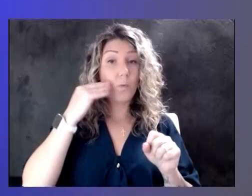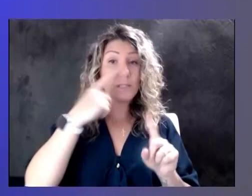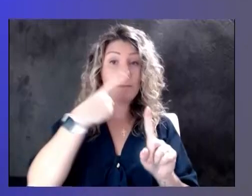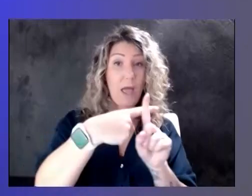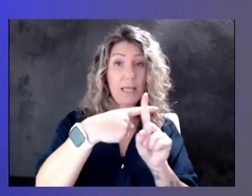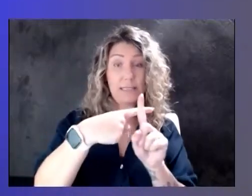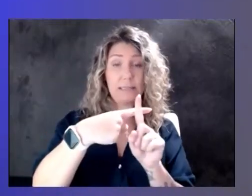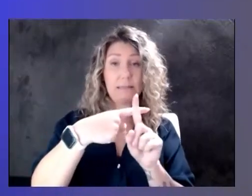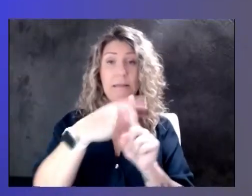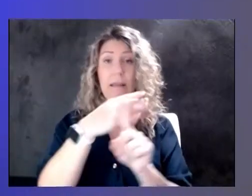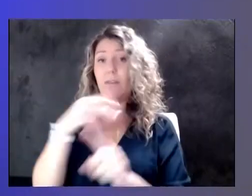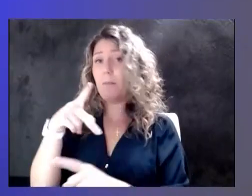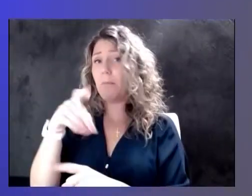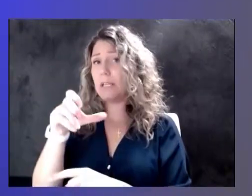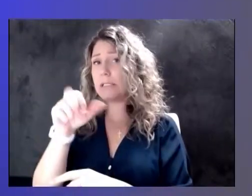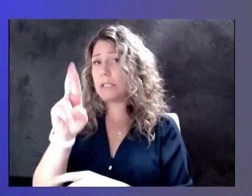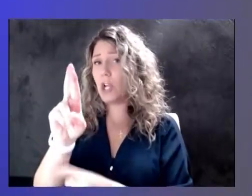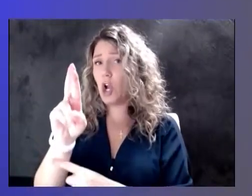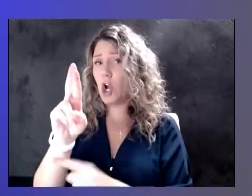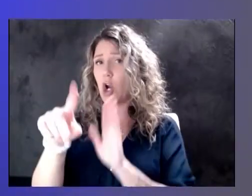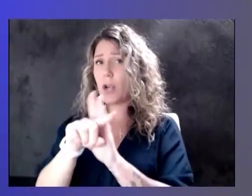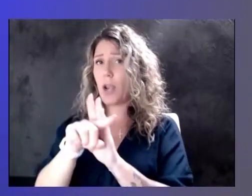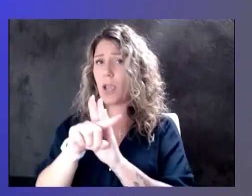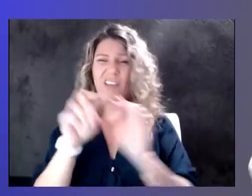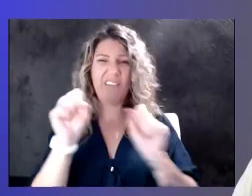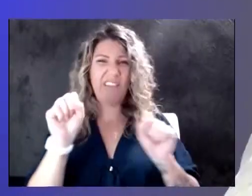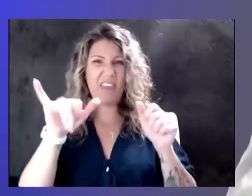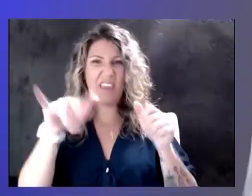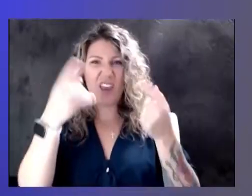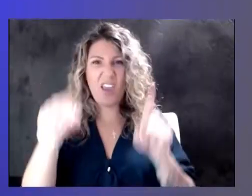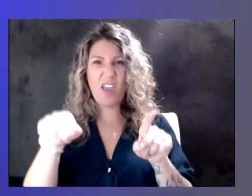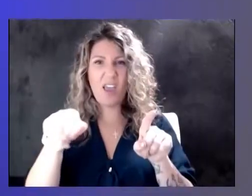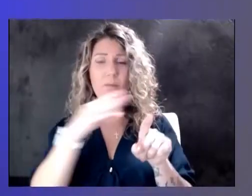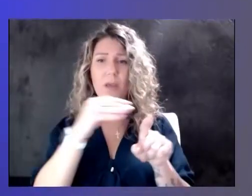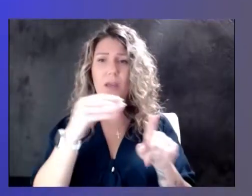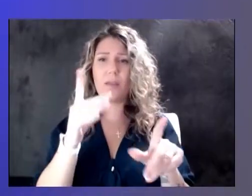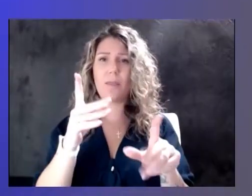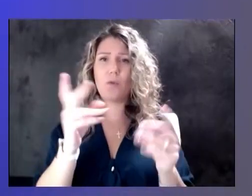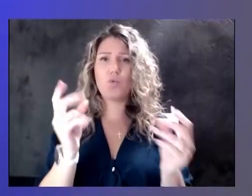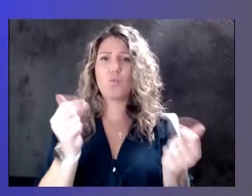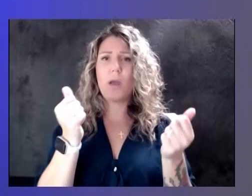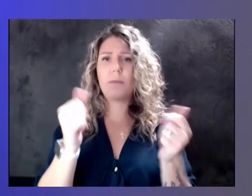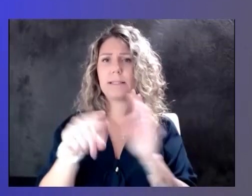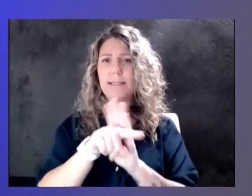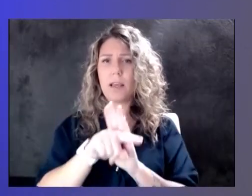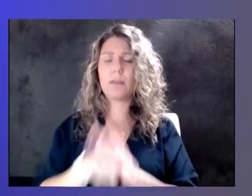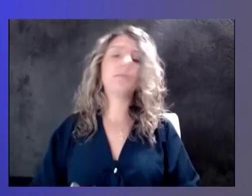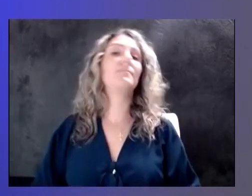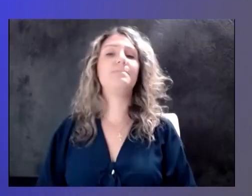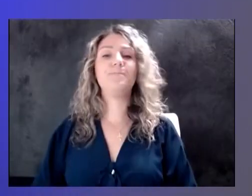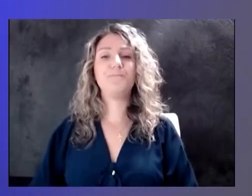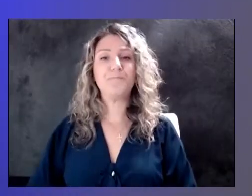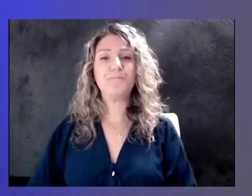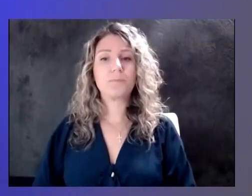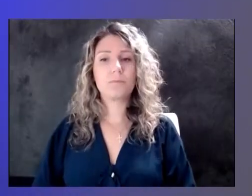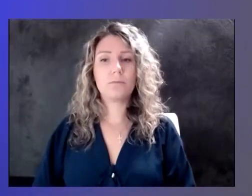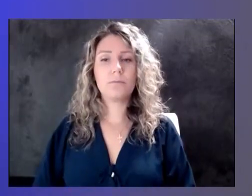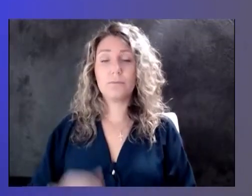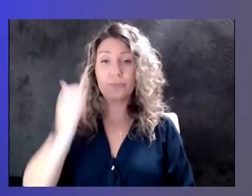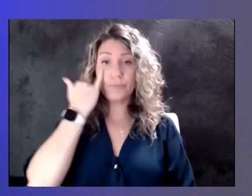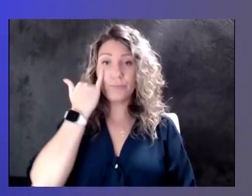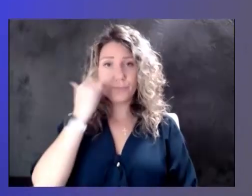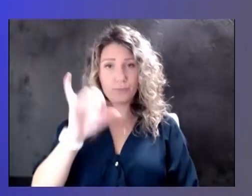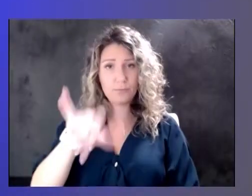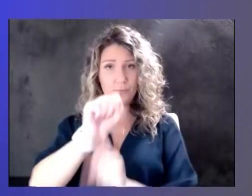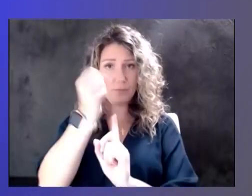can the home test be positive, but the PCR and rapids were negative? Yeah, I would, if I had this case, if I got called